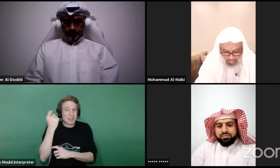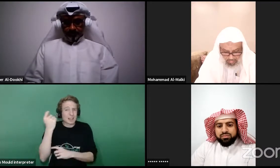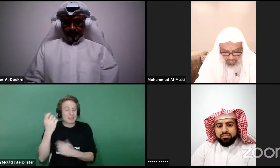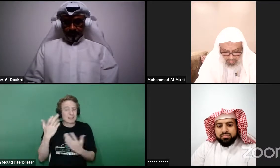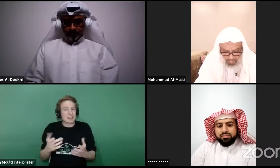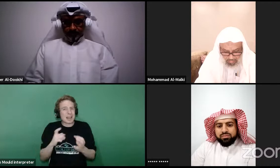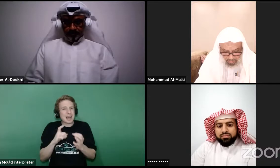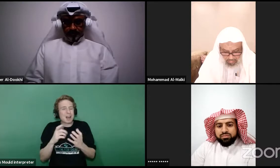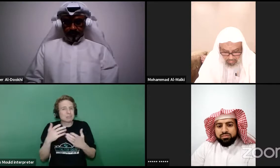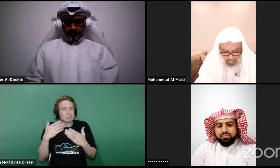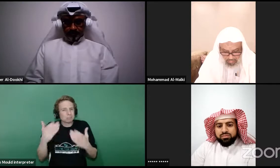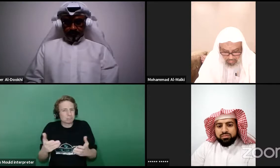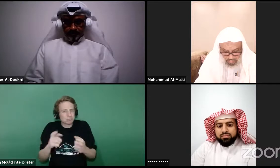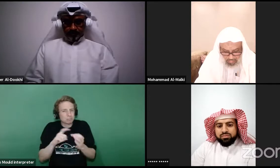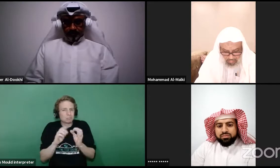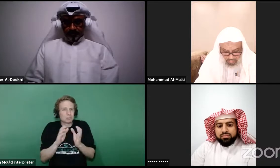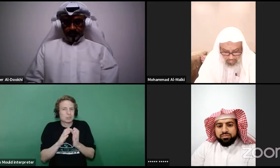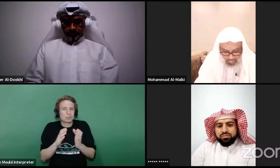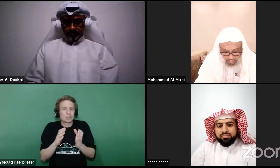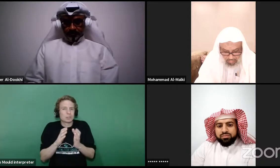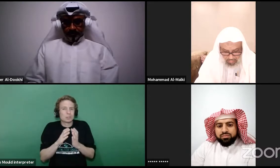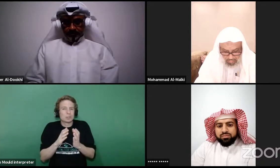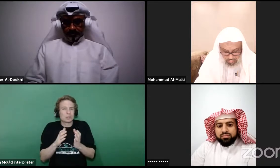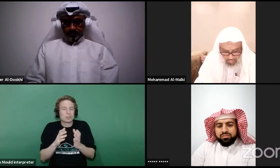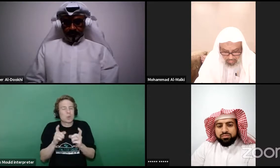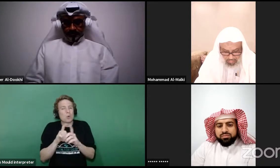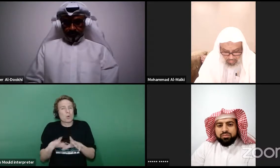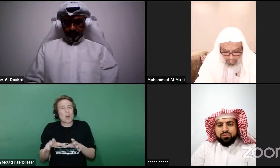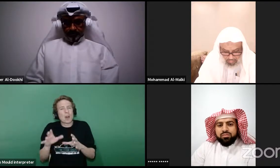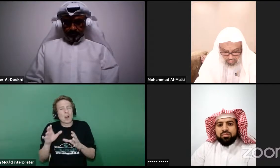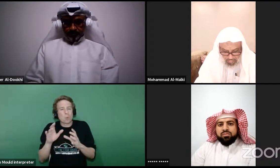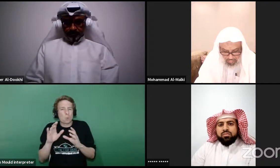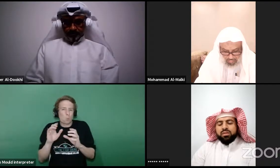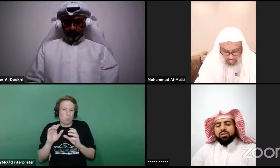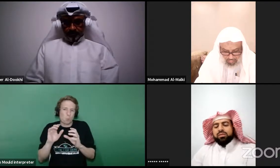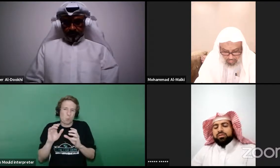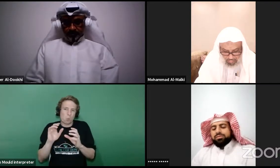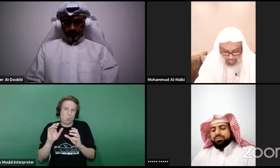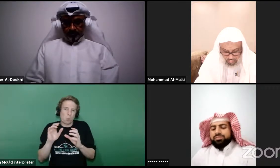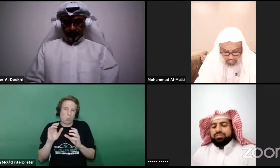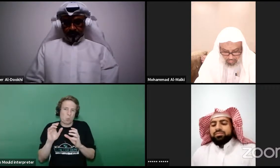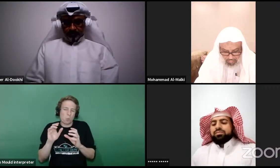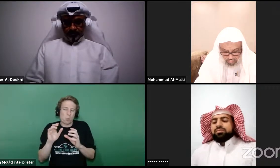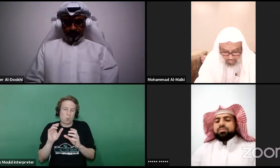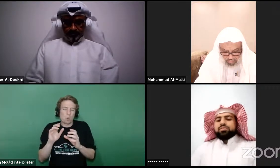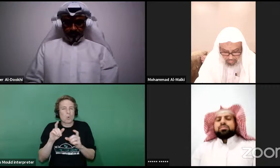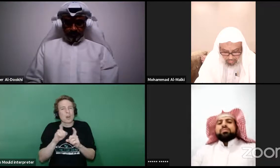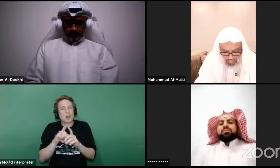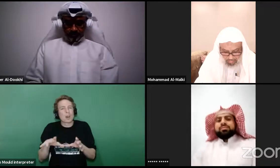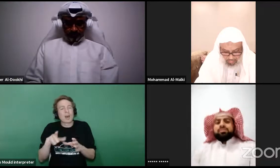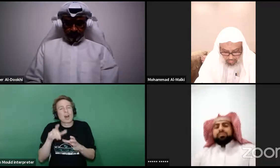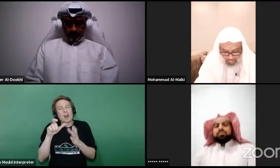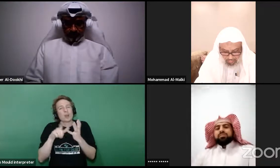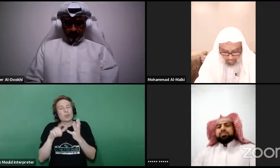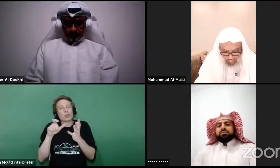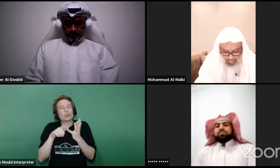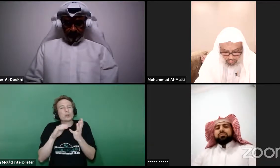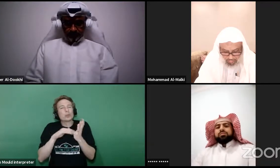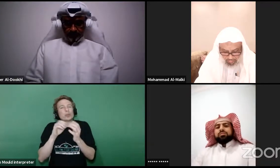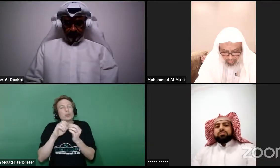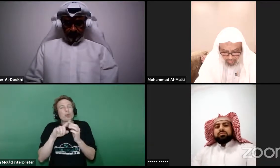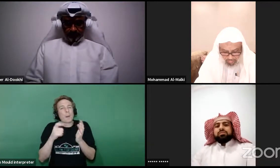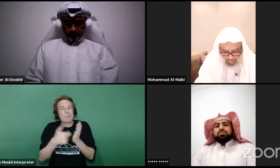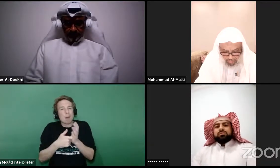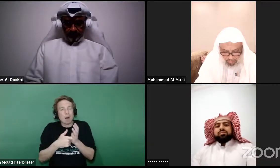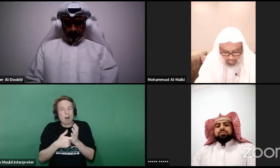Yes. Oh, it's like what? It's wild gourd. That fruit, like wild gourd or bitter cucumber. Yes.